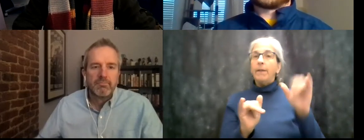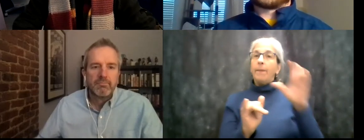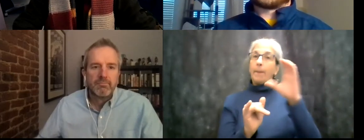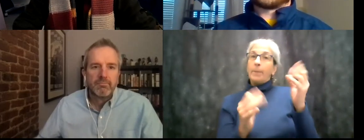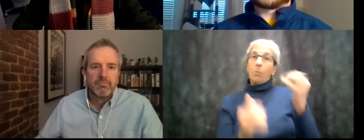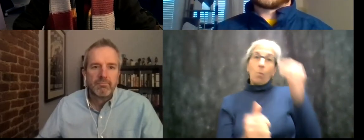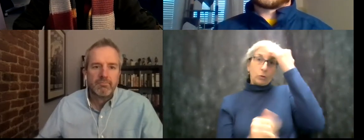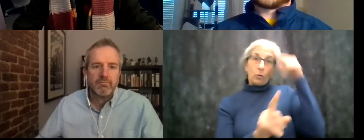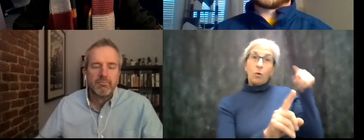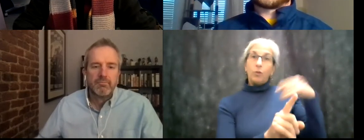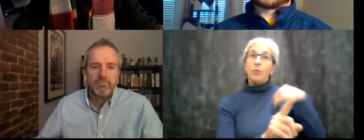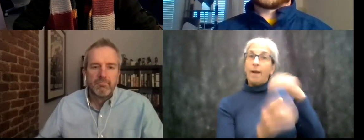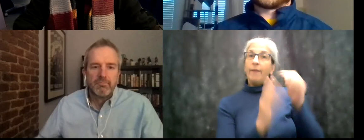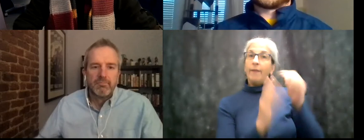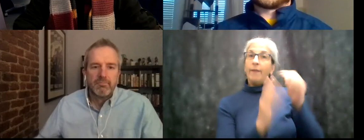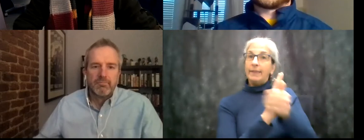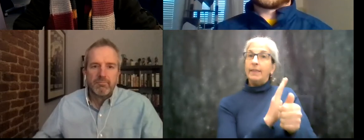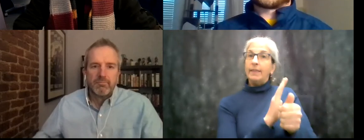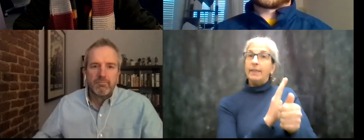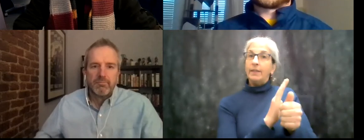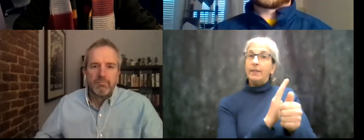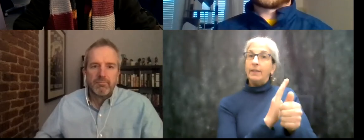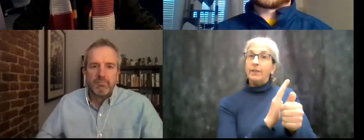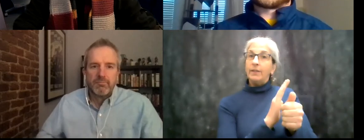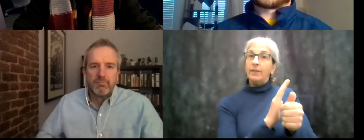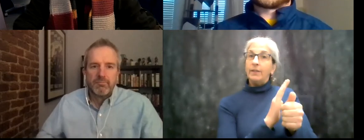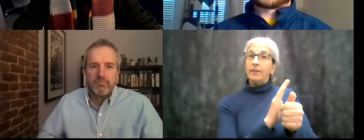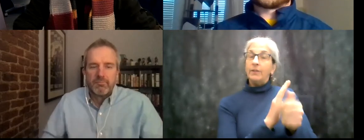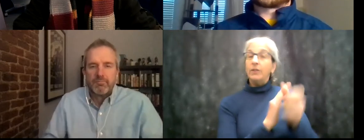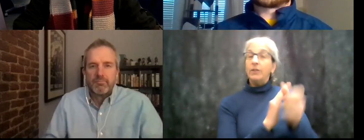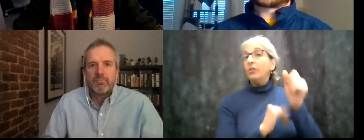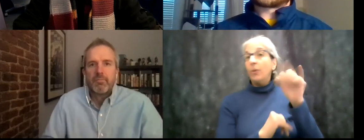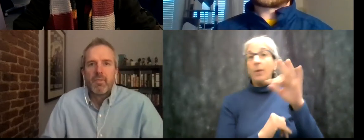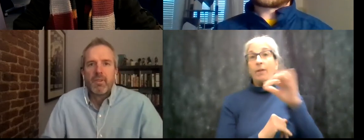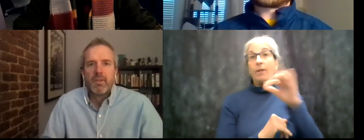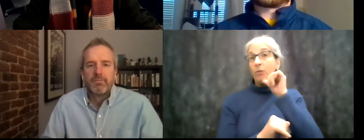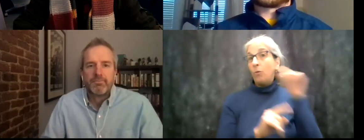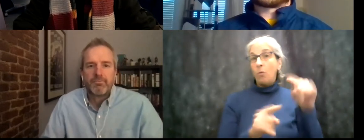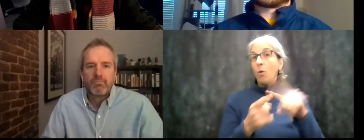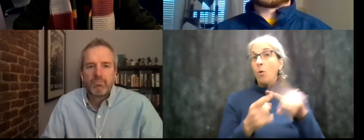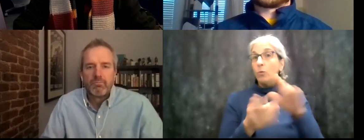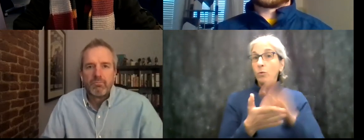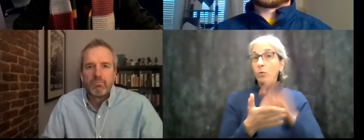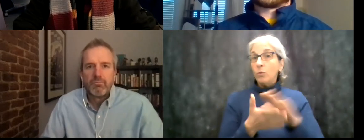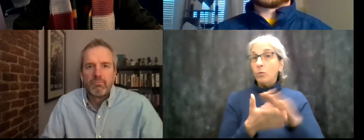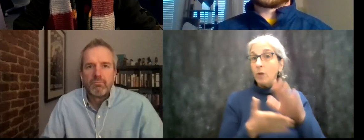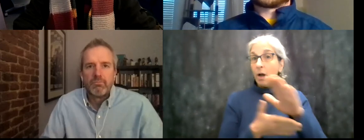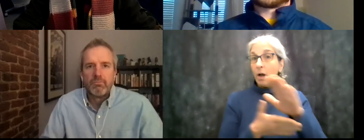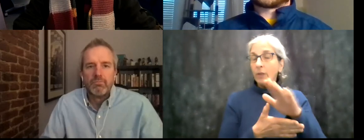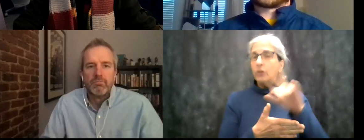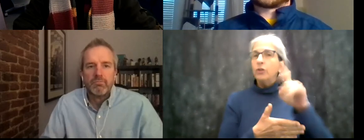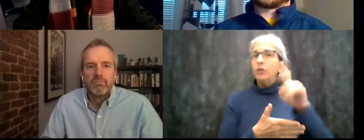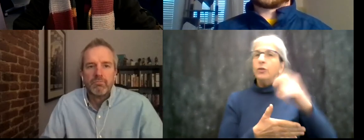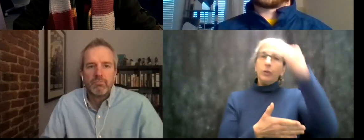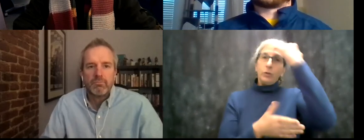So even if you don't go to college, they'll want you to have played with, you know, Photoshop or some of the tools, you know,